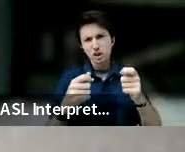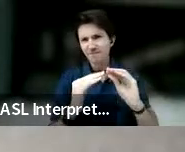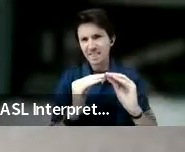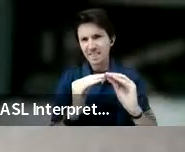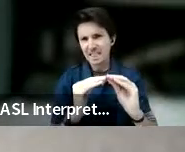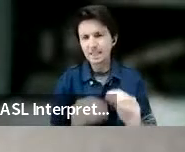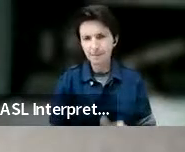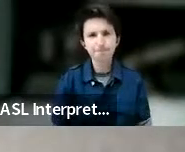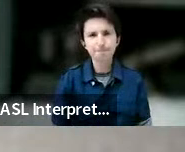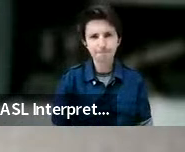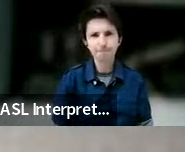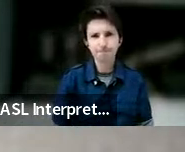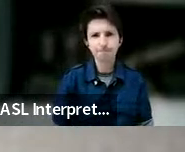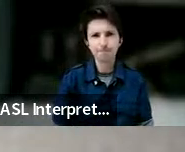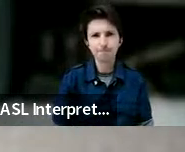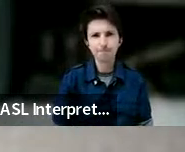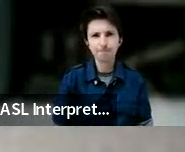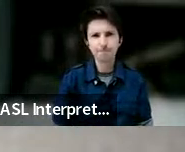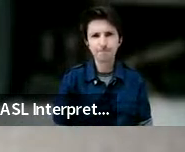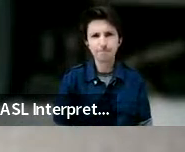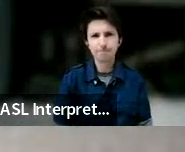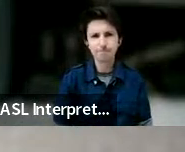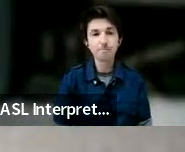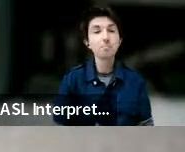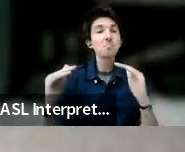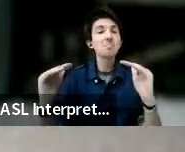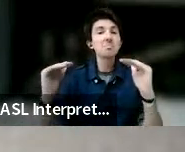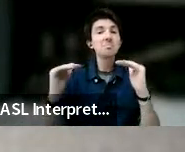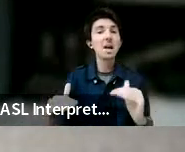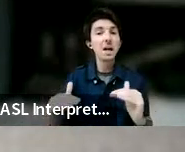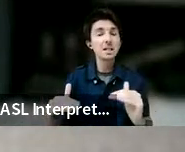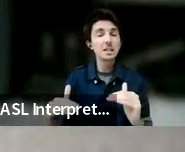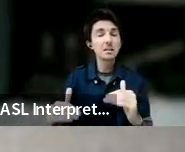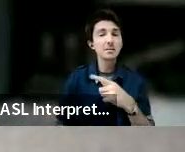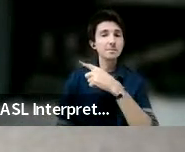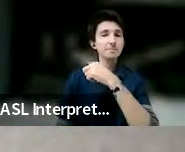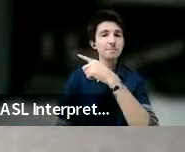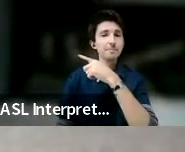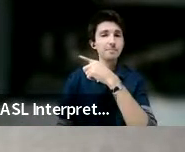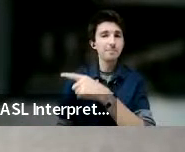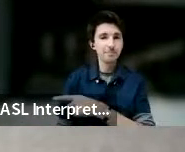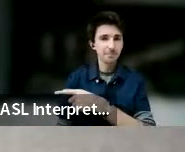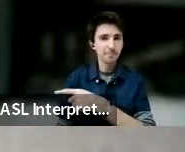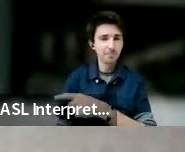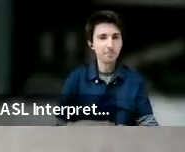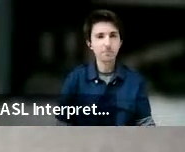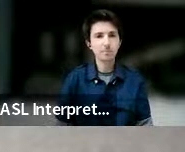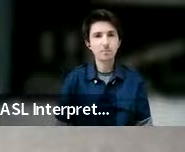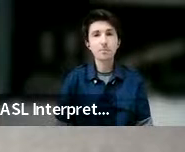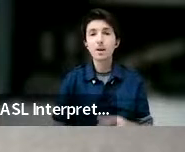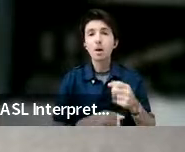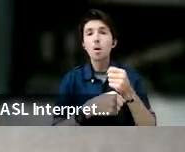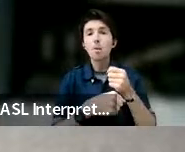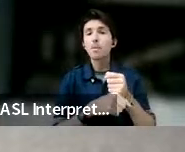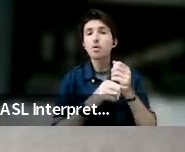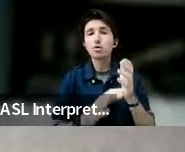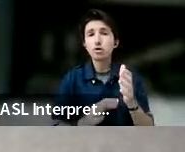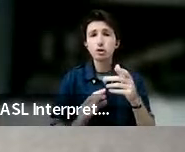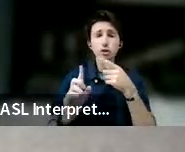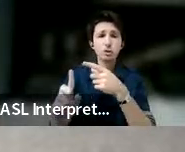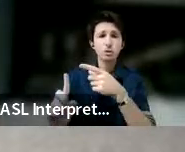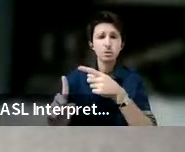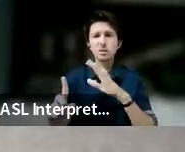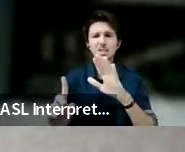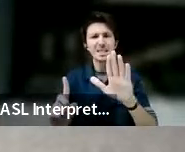So with our next slide, if the producer does now request that background actor to bring an